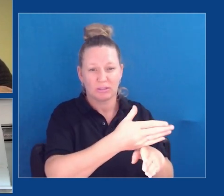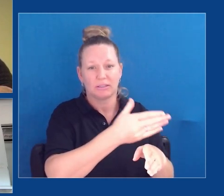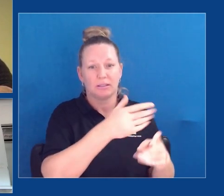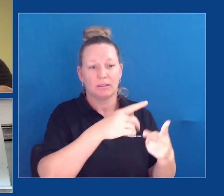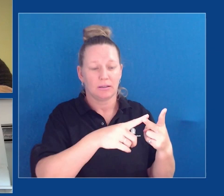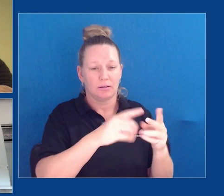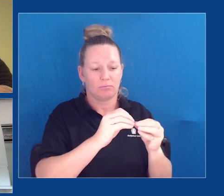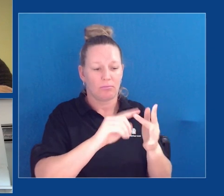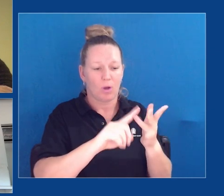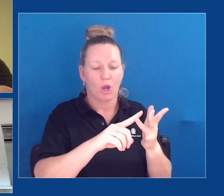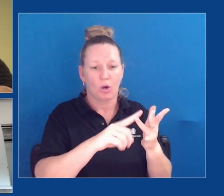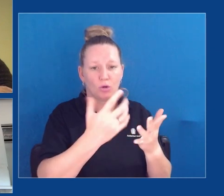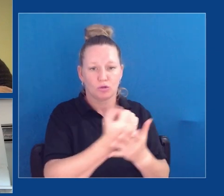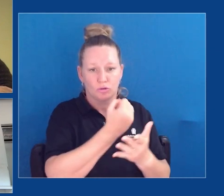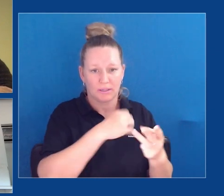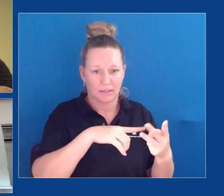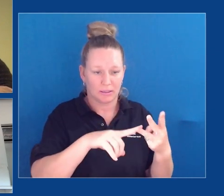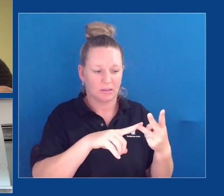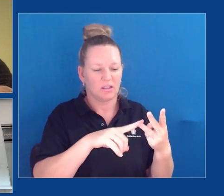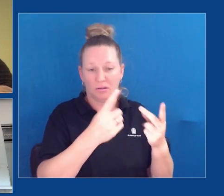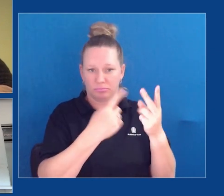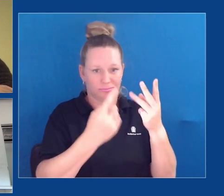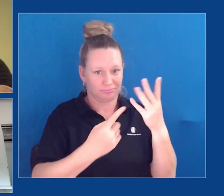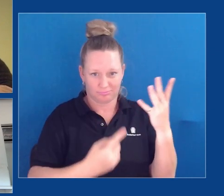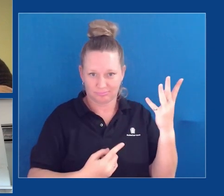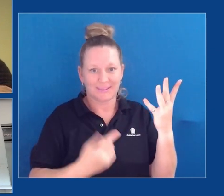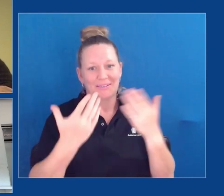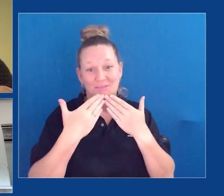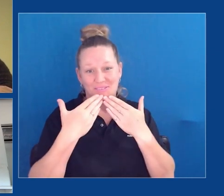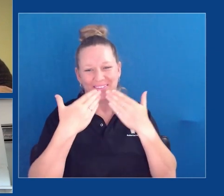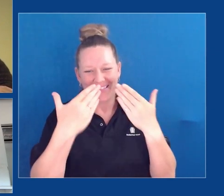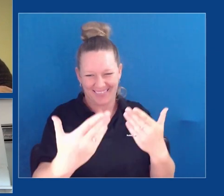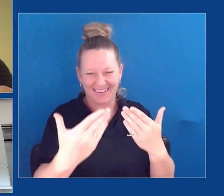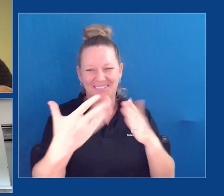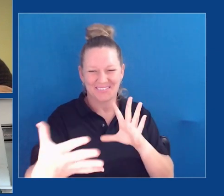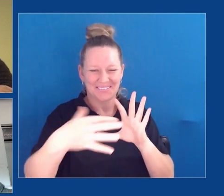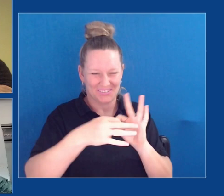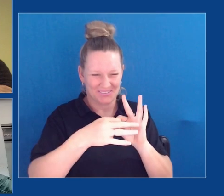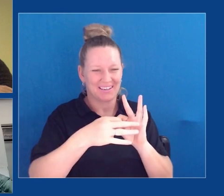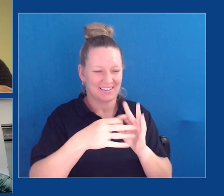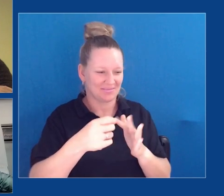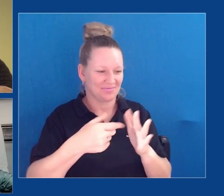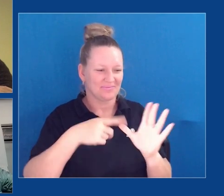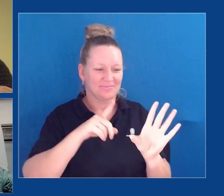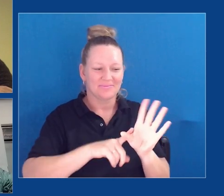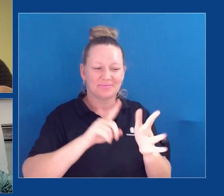biosecurity, and a range of other things. So thank you for being with us today, Payi.